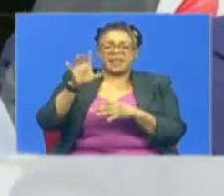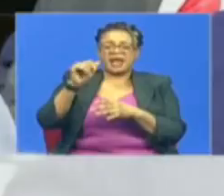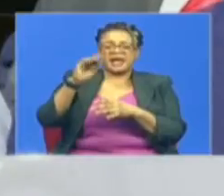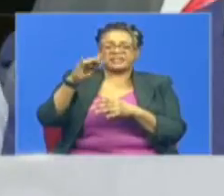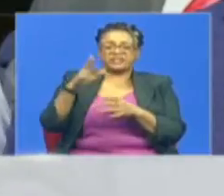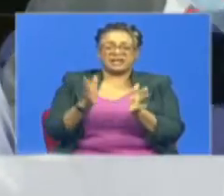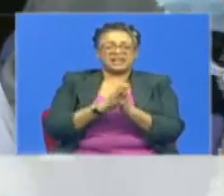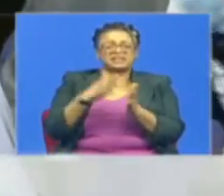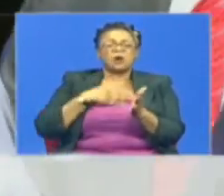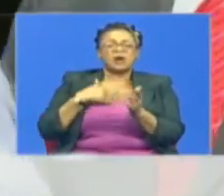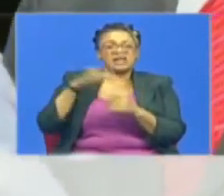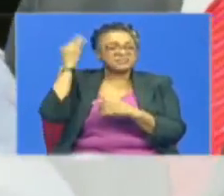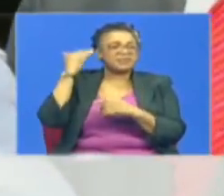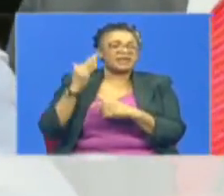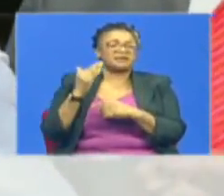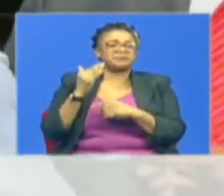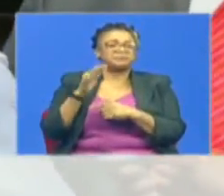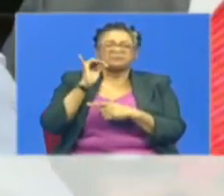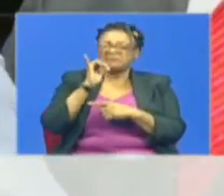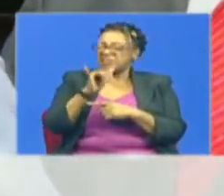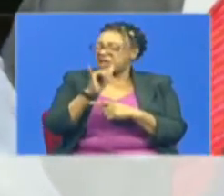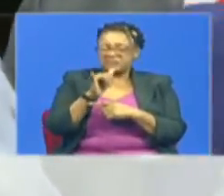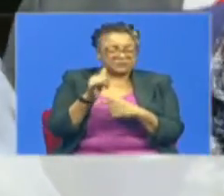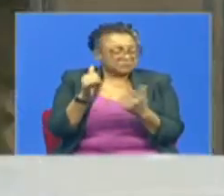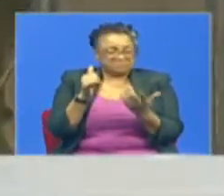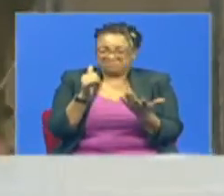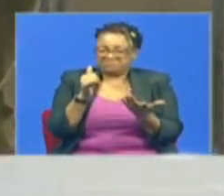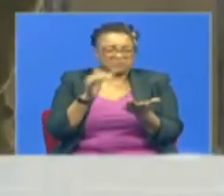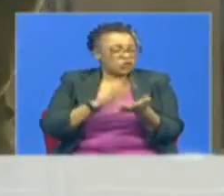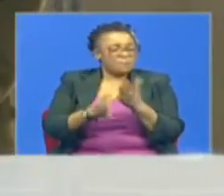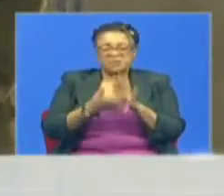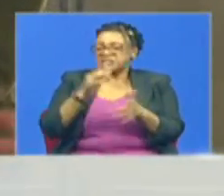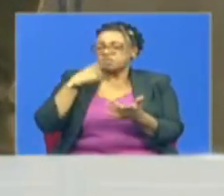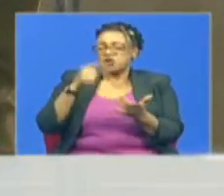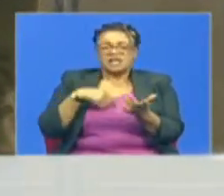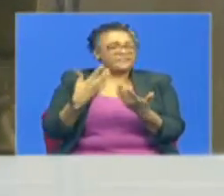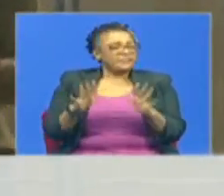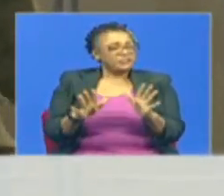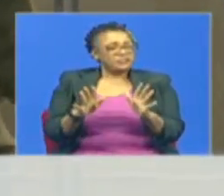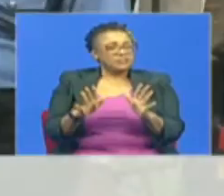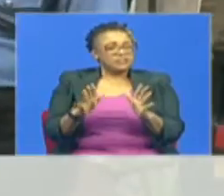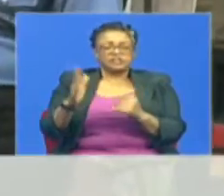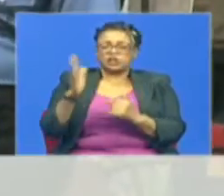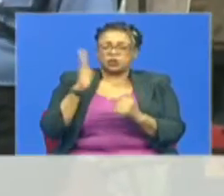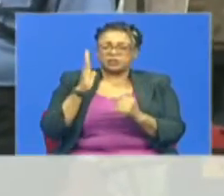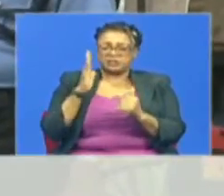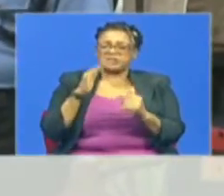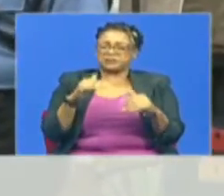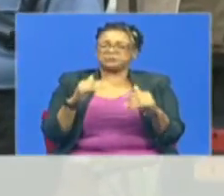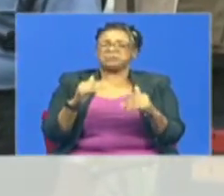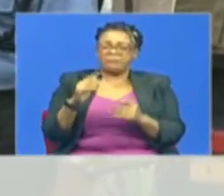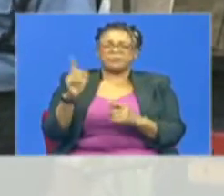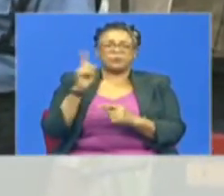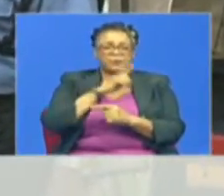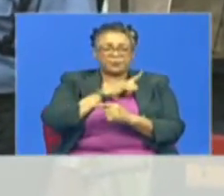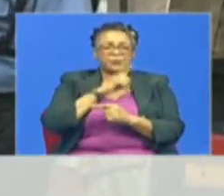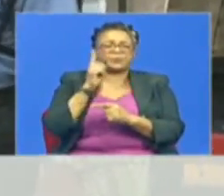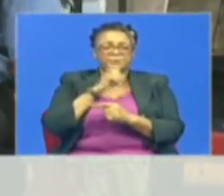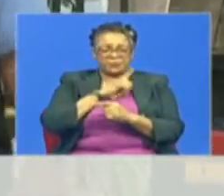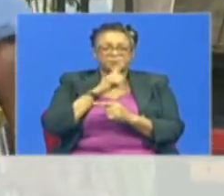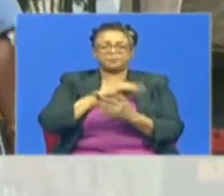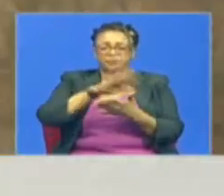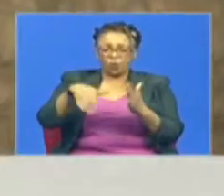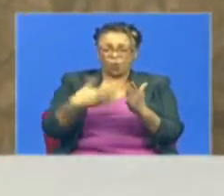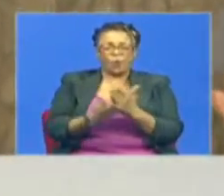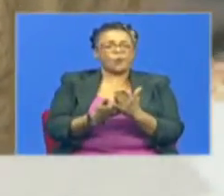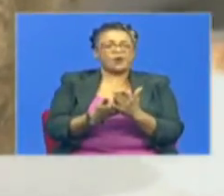speaker. That we have not been told by anybody. Security had been heightened at all assembly entrances in the lead up to the afternoon